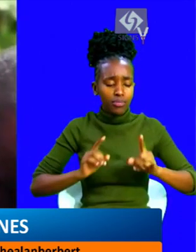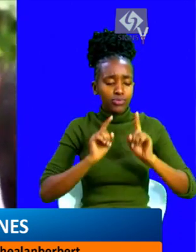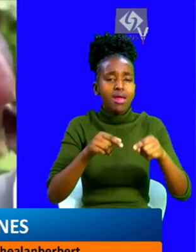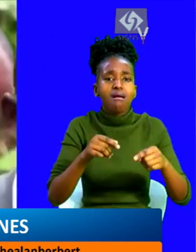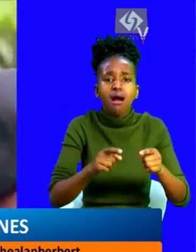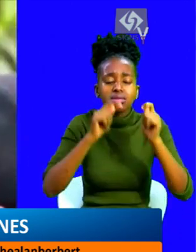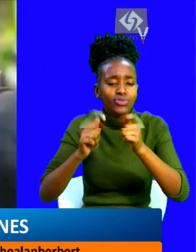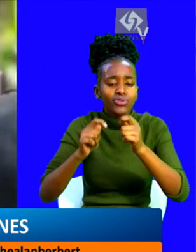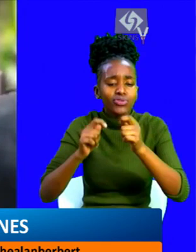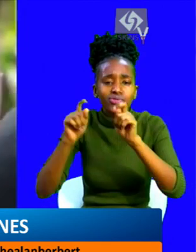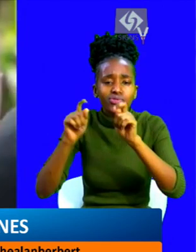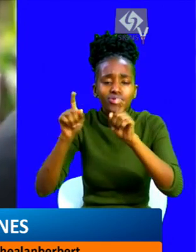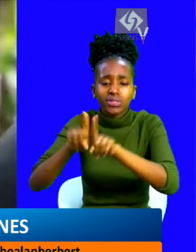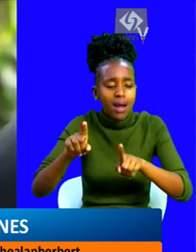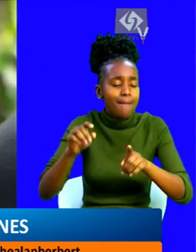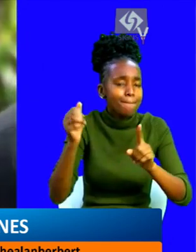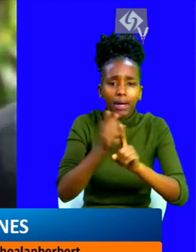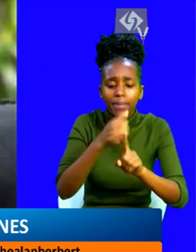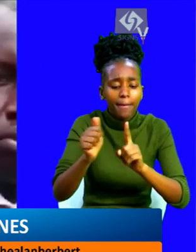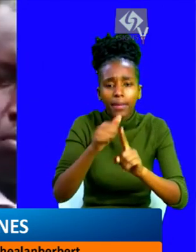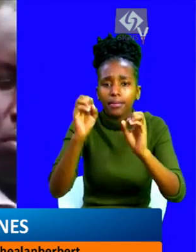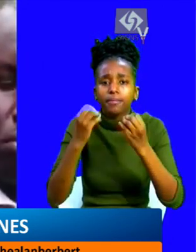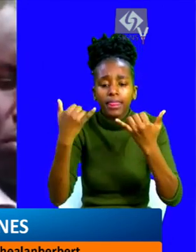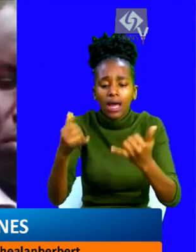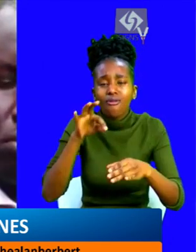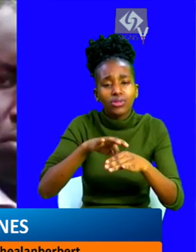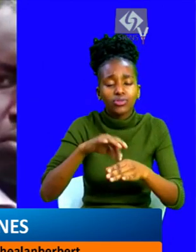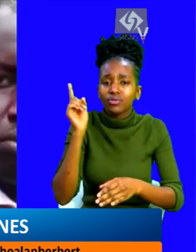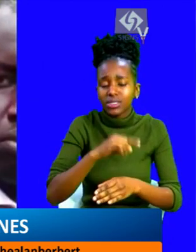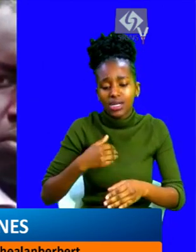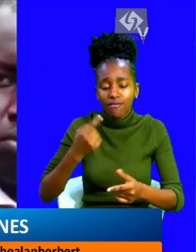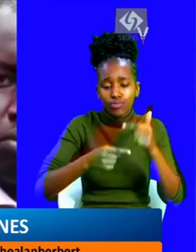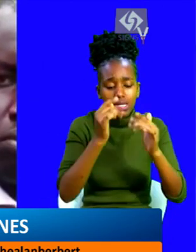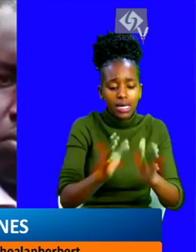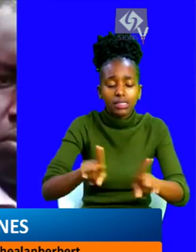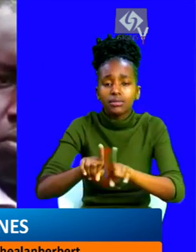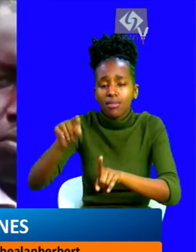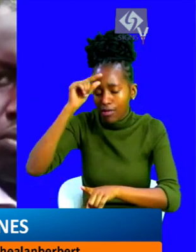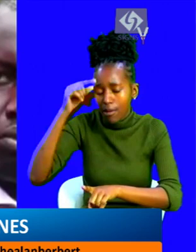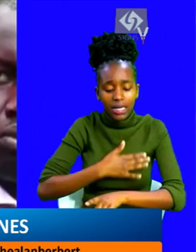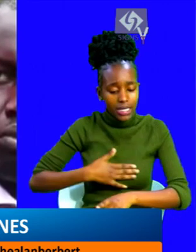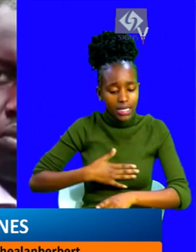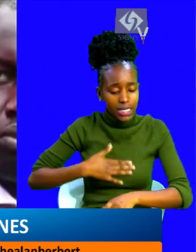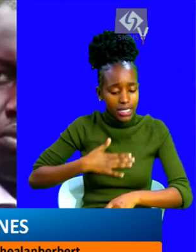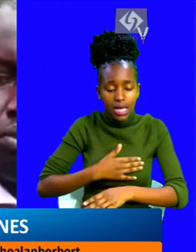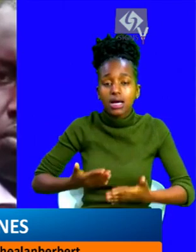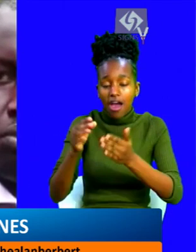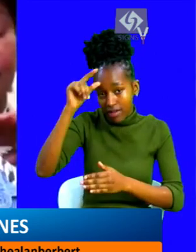They have been silent when people are getting killed here. Why would it take someone from